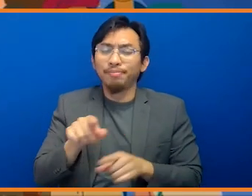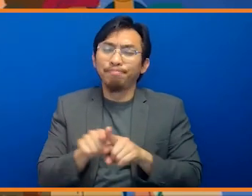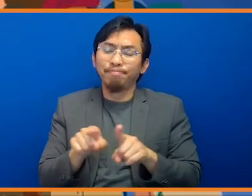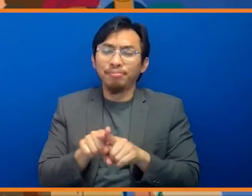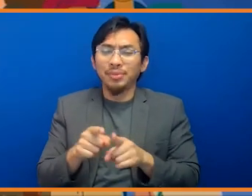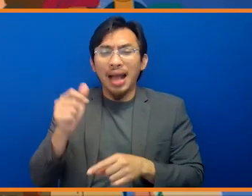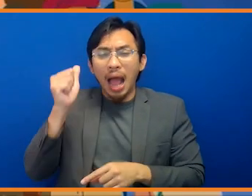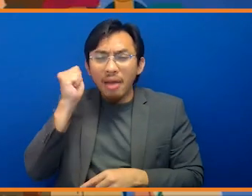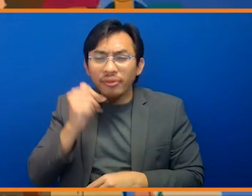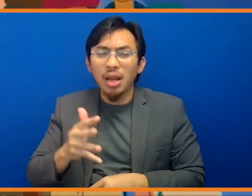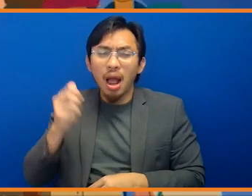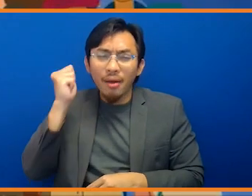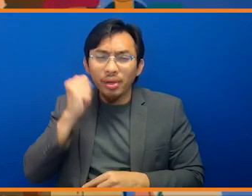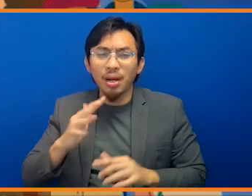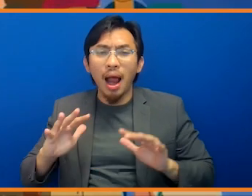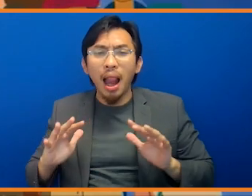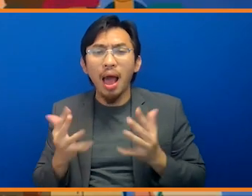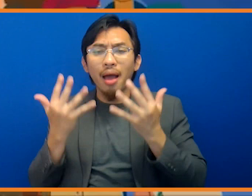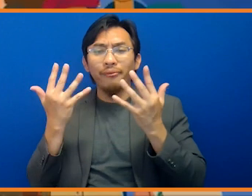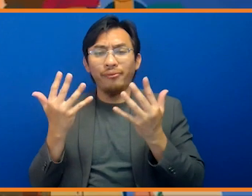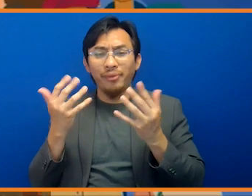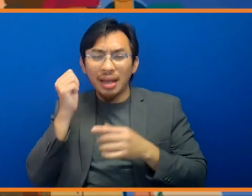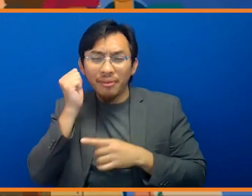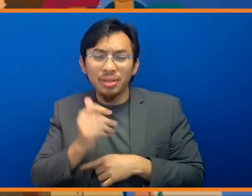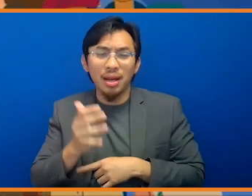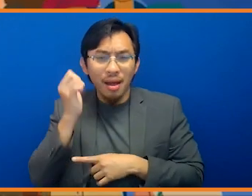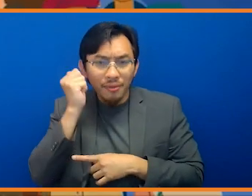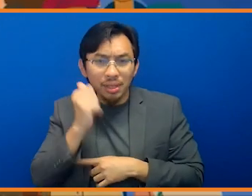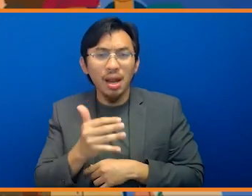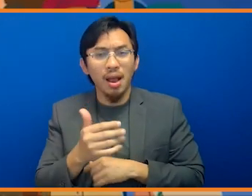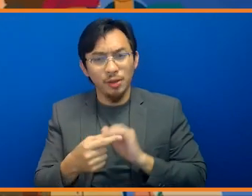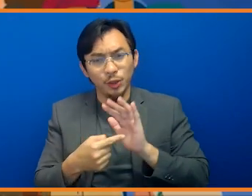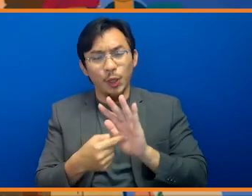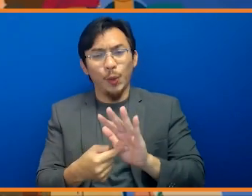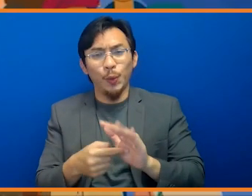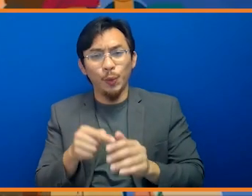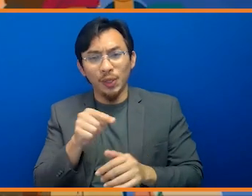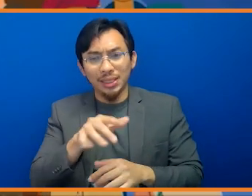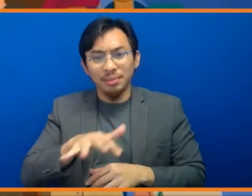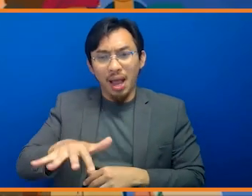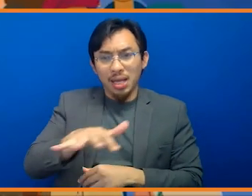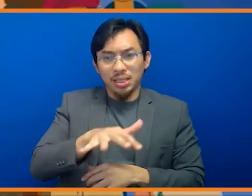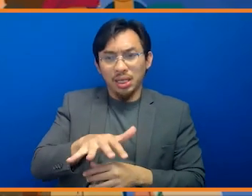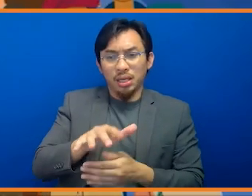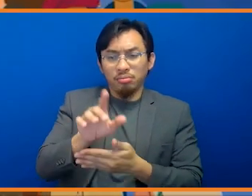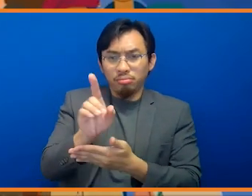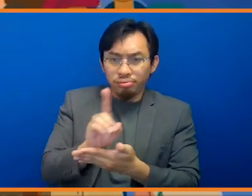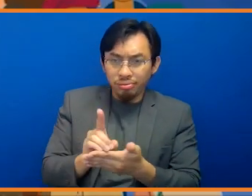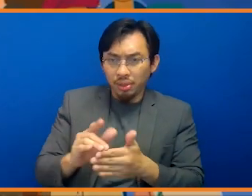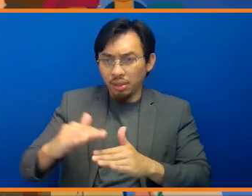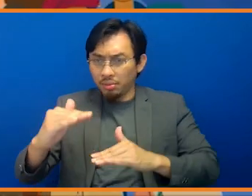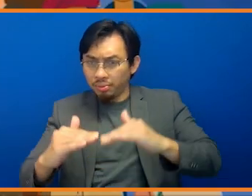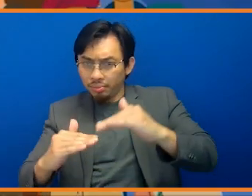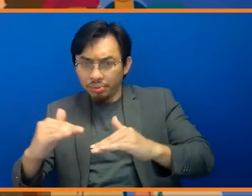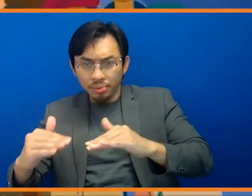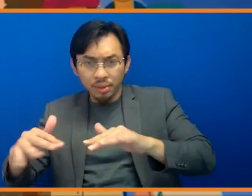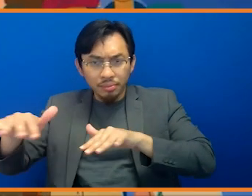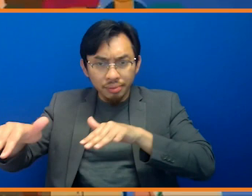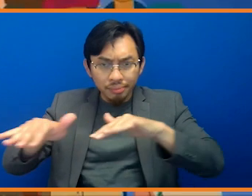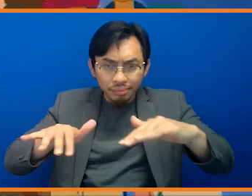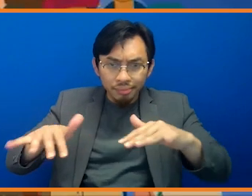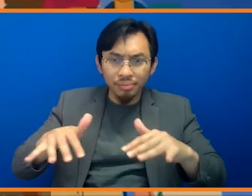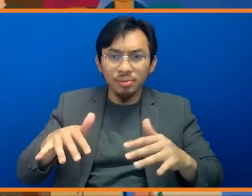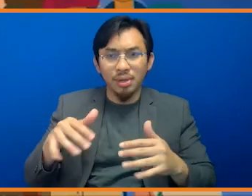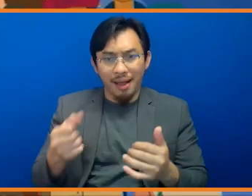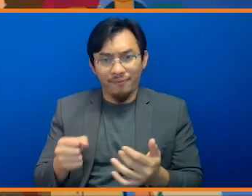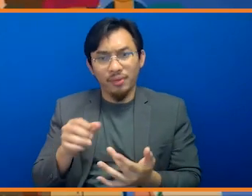space detached from everyday life. The space can be designed and staged to give people a